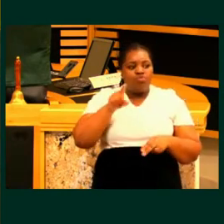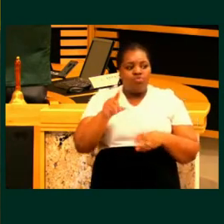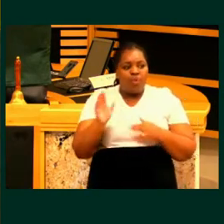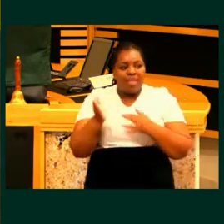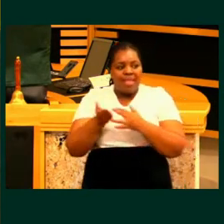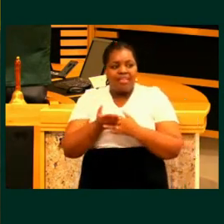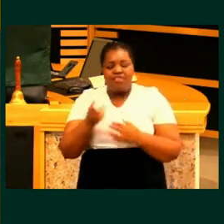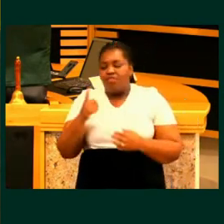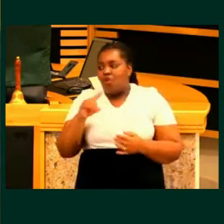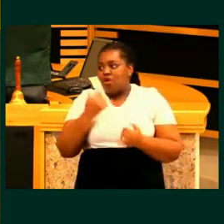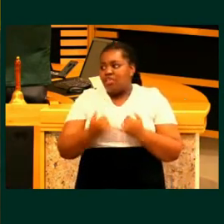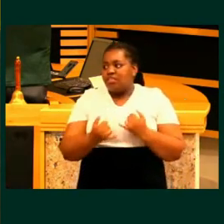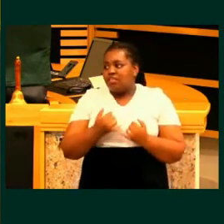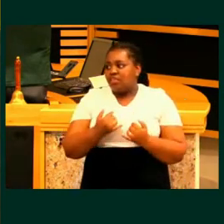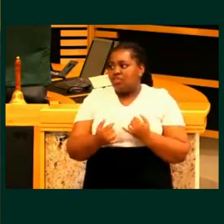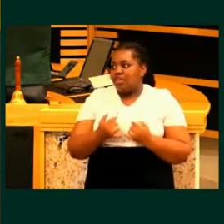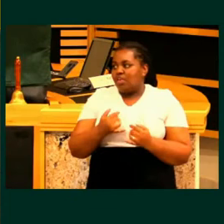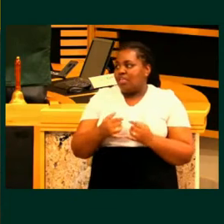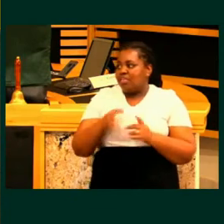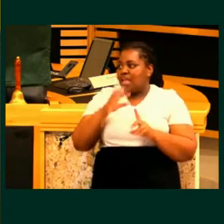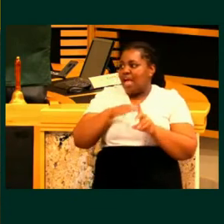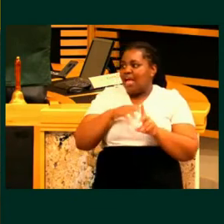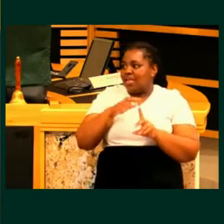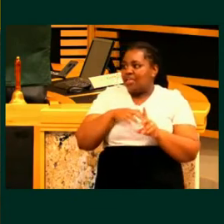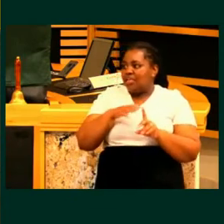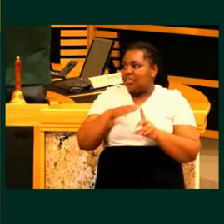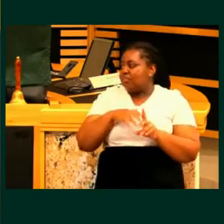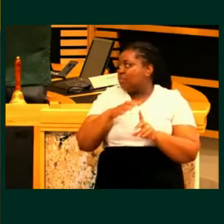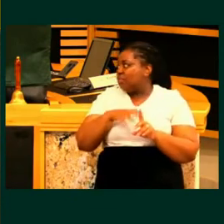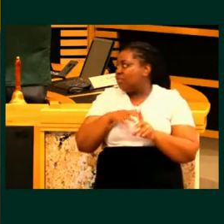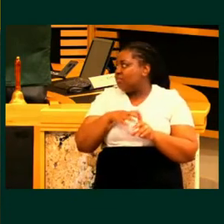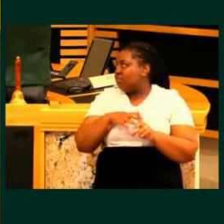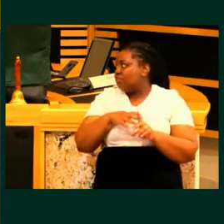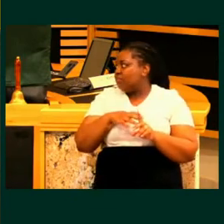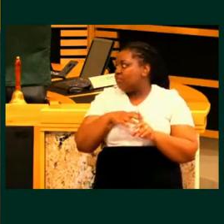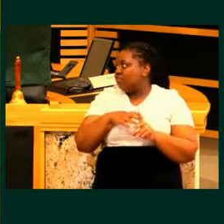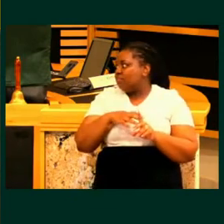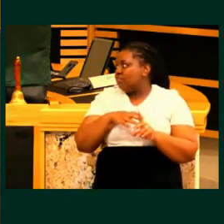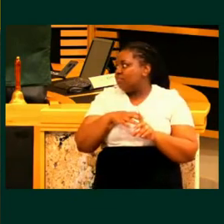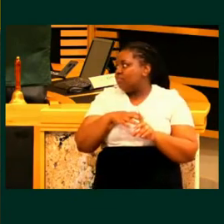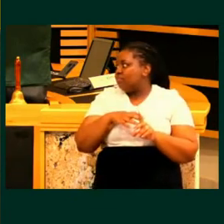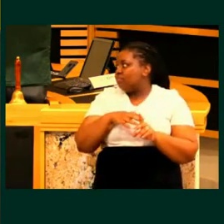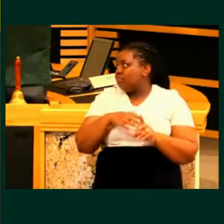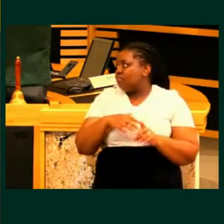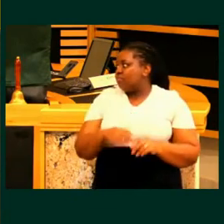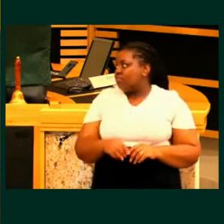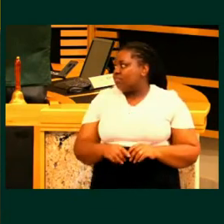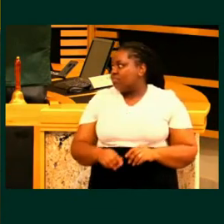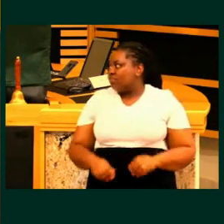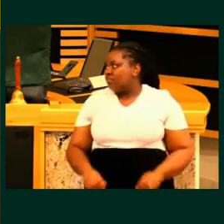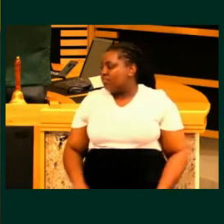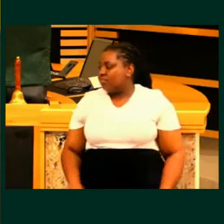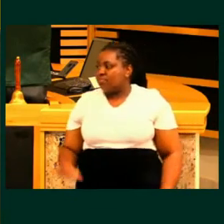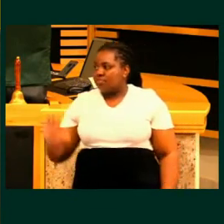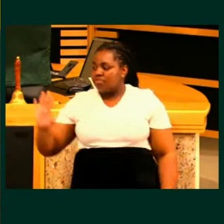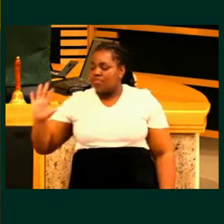of sexual harassment and violence against lers moreover this police outlin